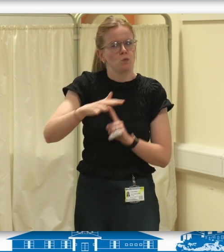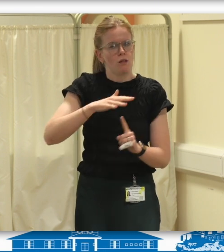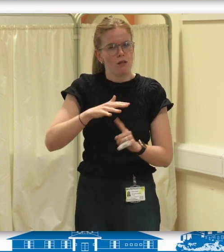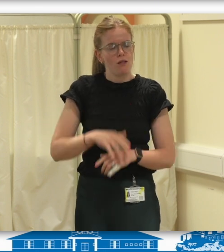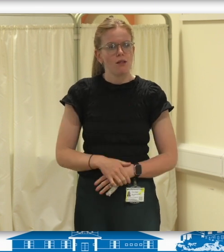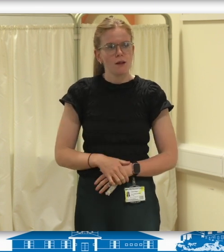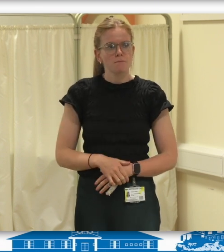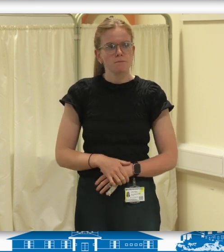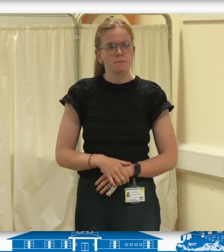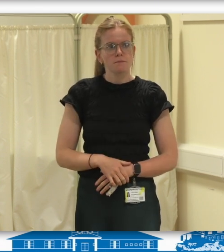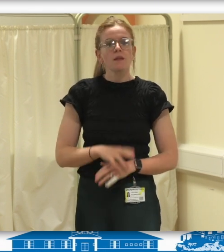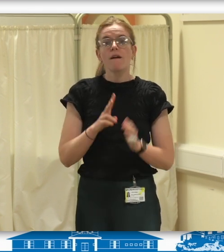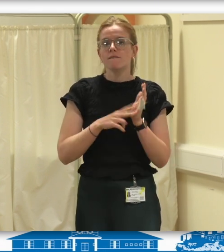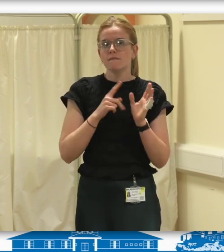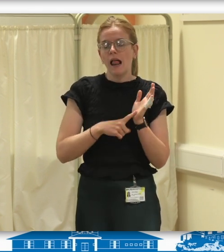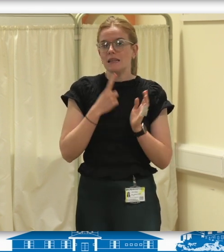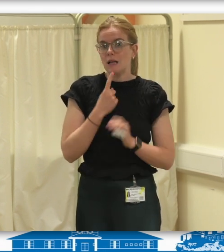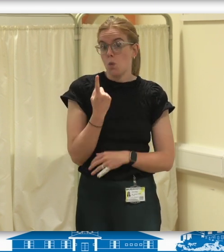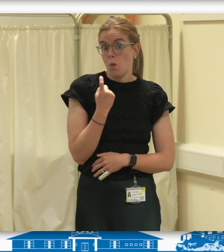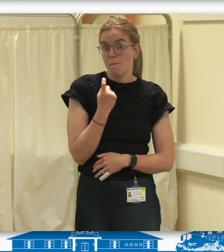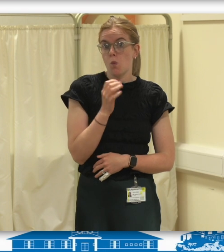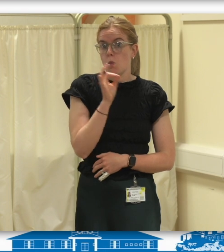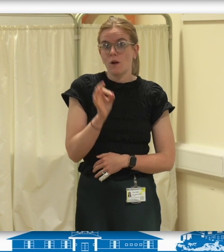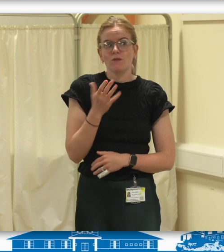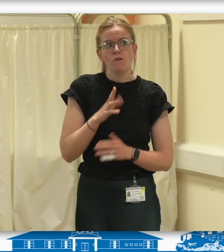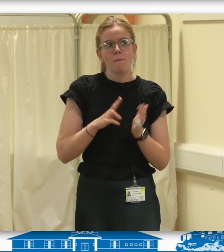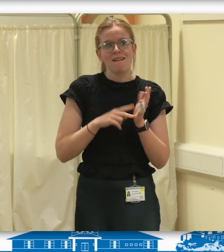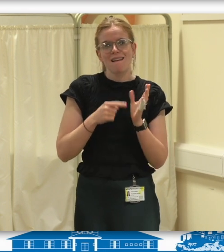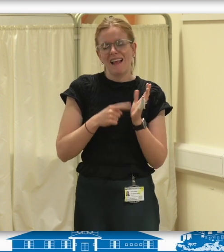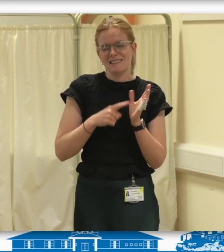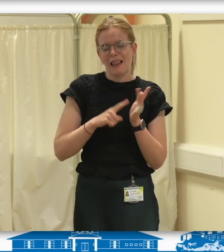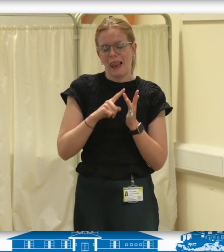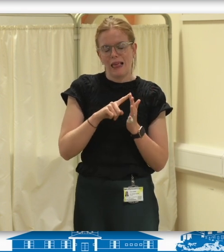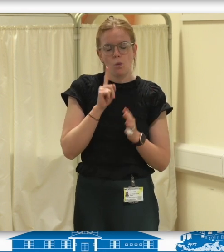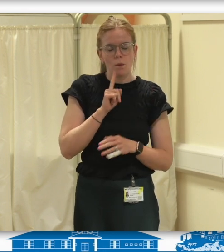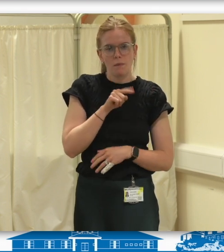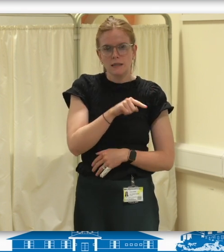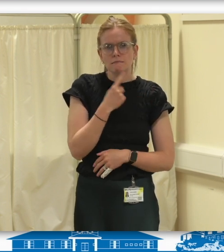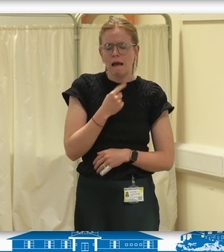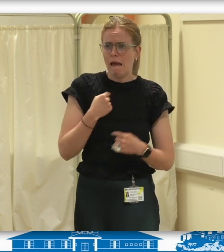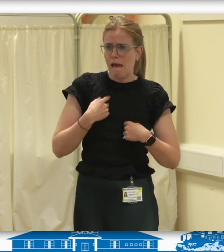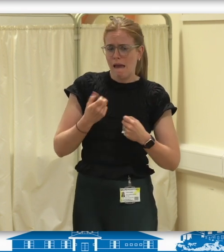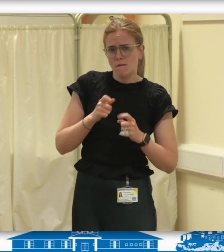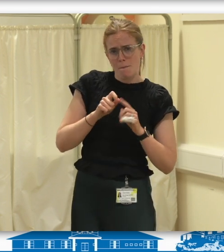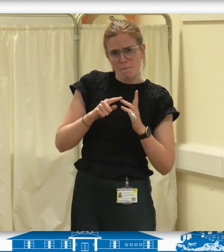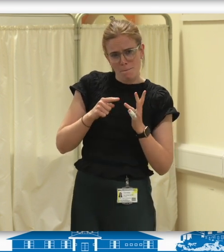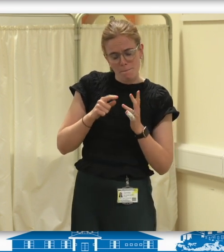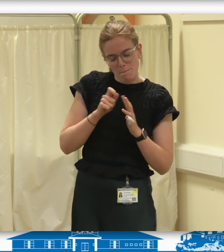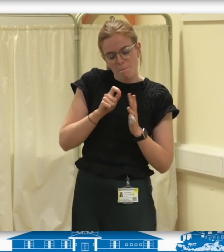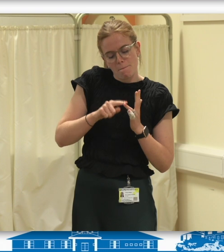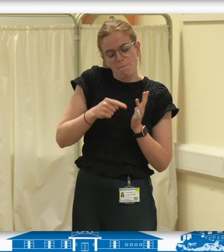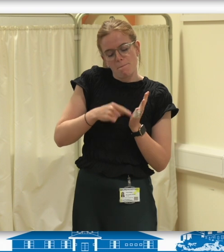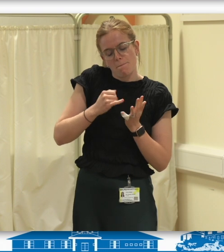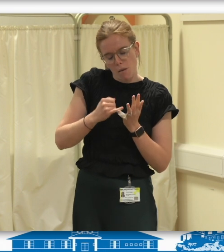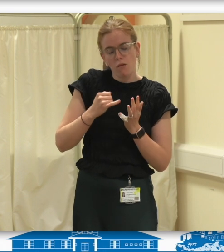got one more there from Natalie. I have POTS. Could I not also have chronic fatigue? I